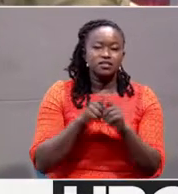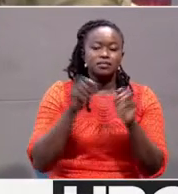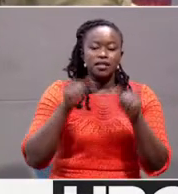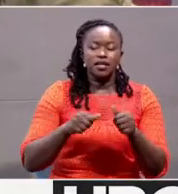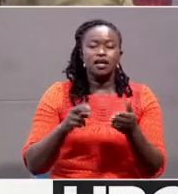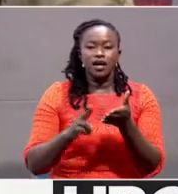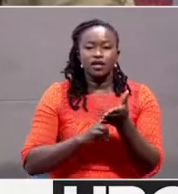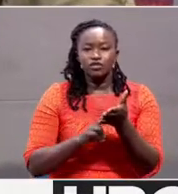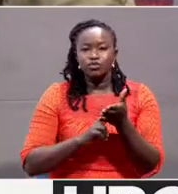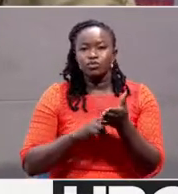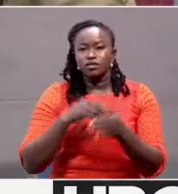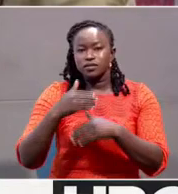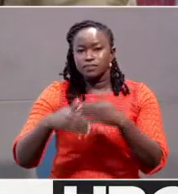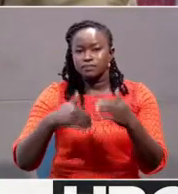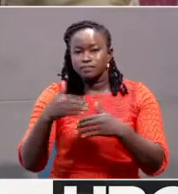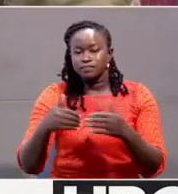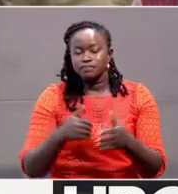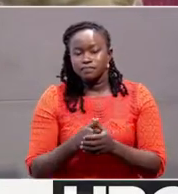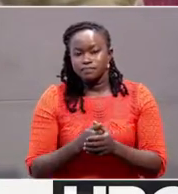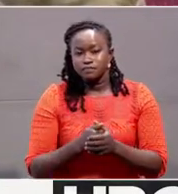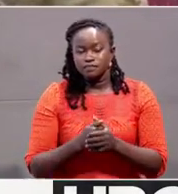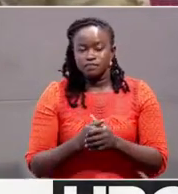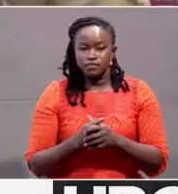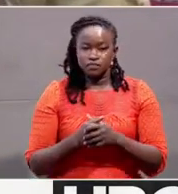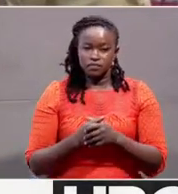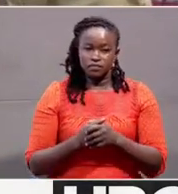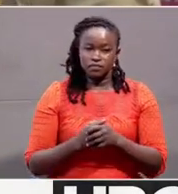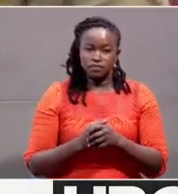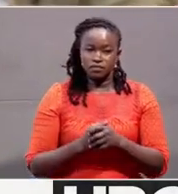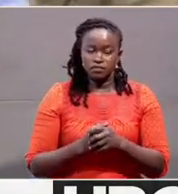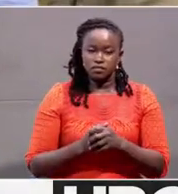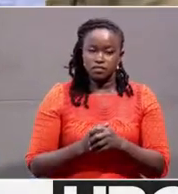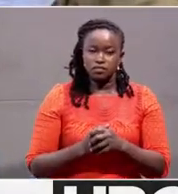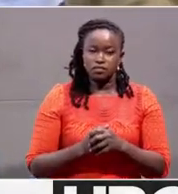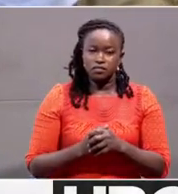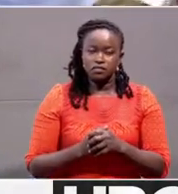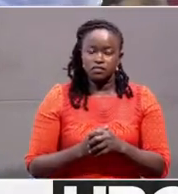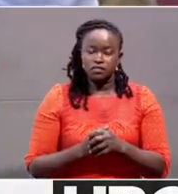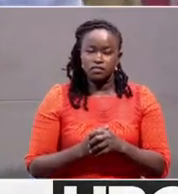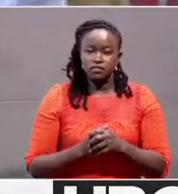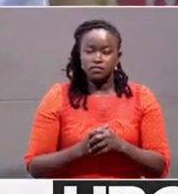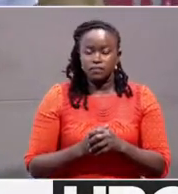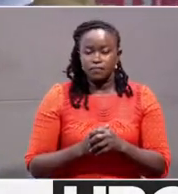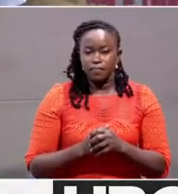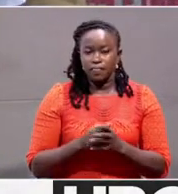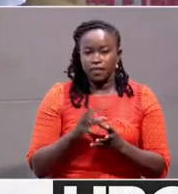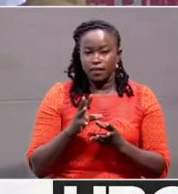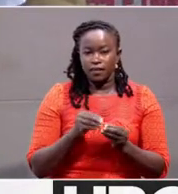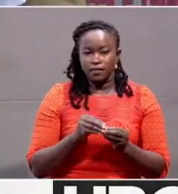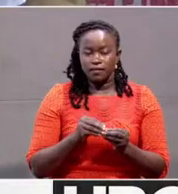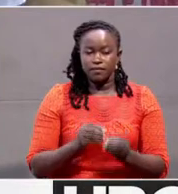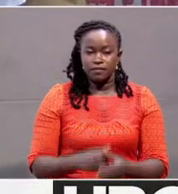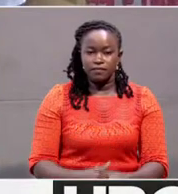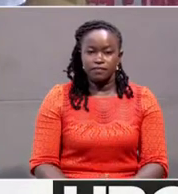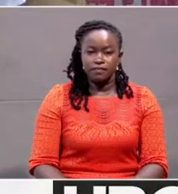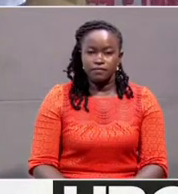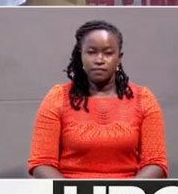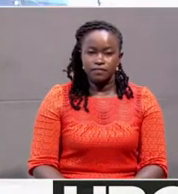build successful, independent lives. Haruna Mutesasira, UBC.